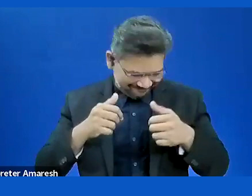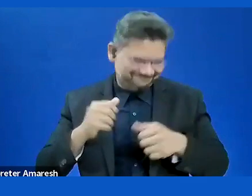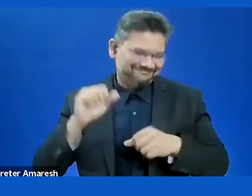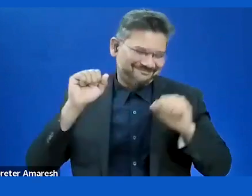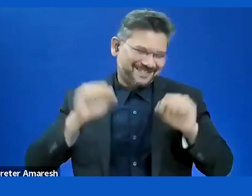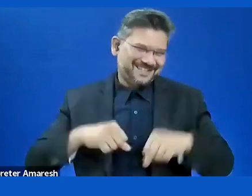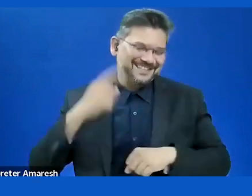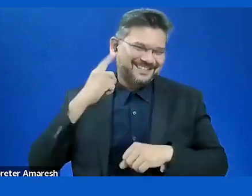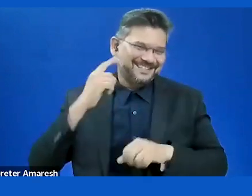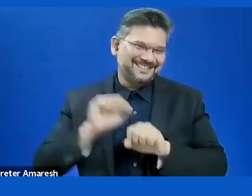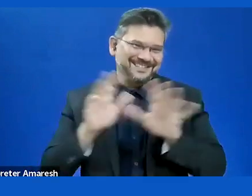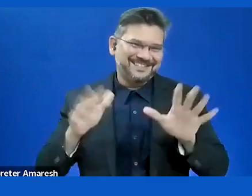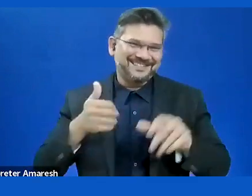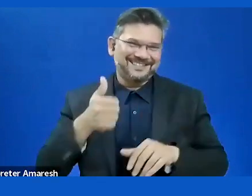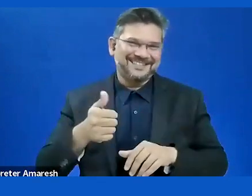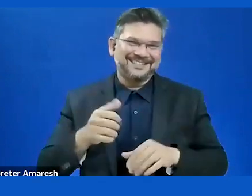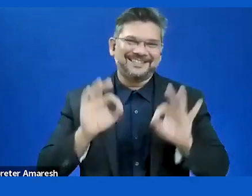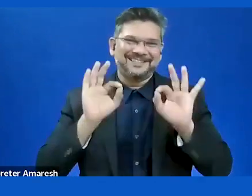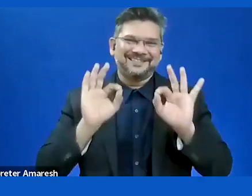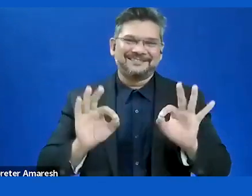Okay.